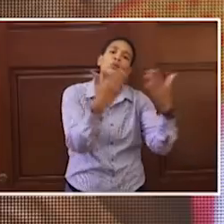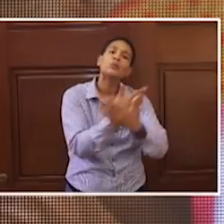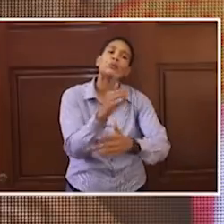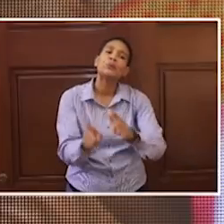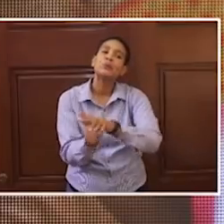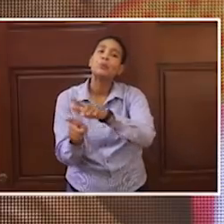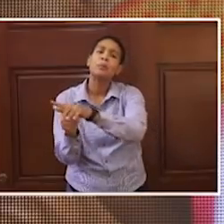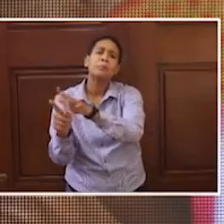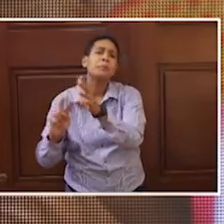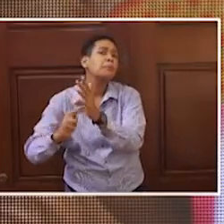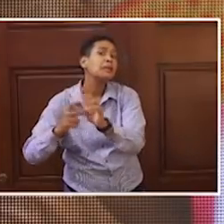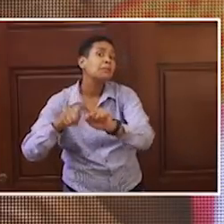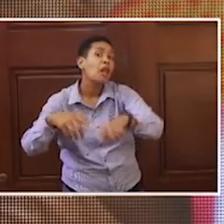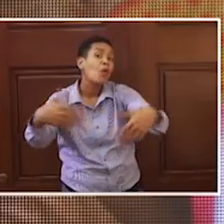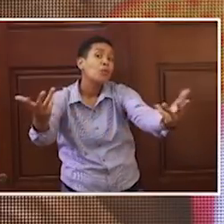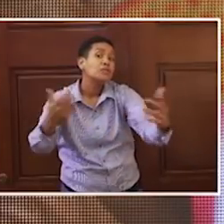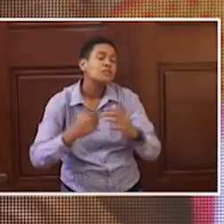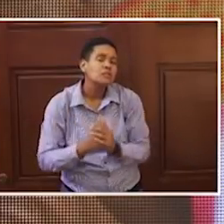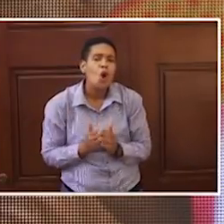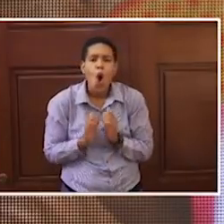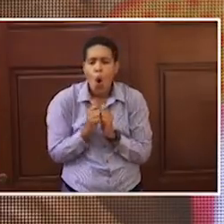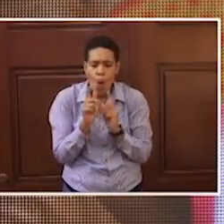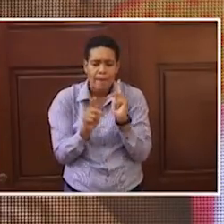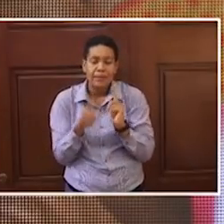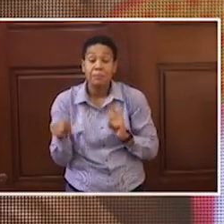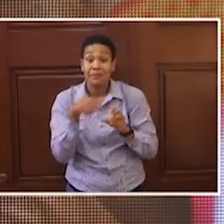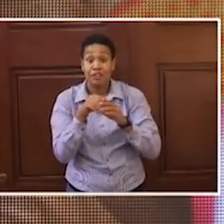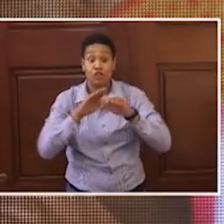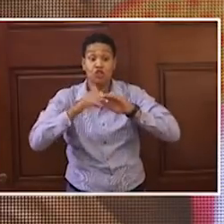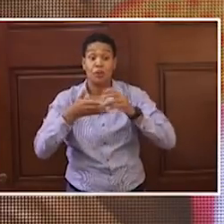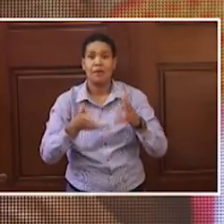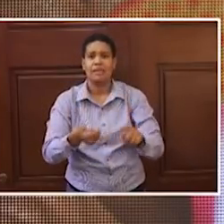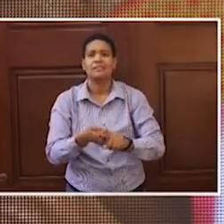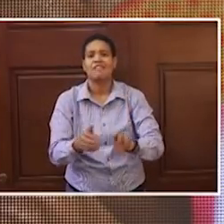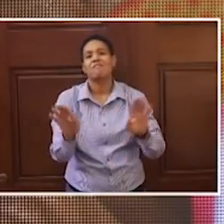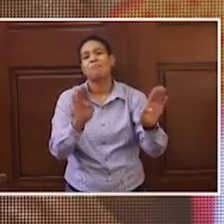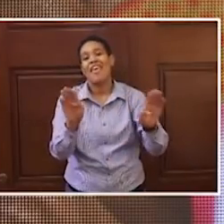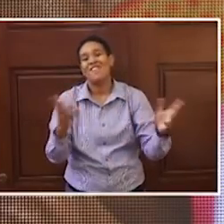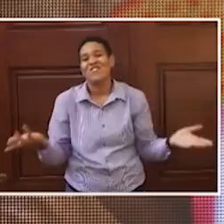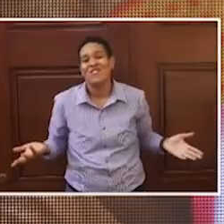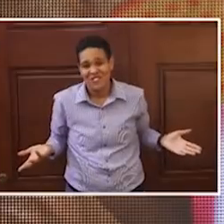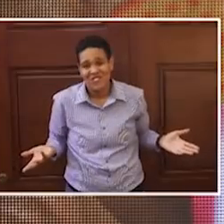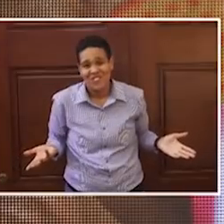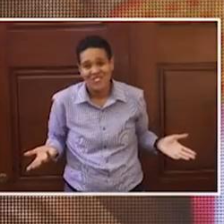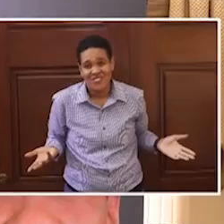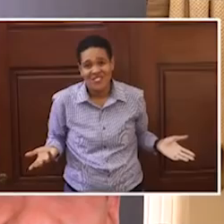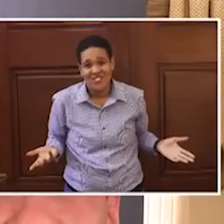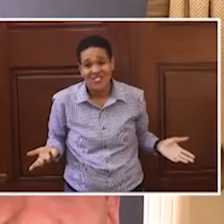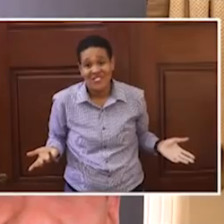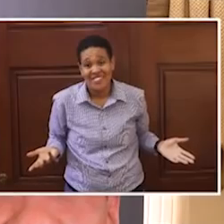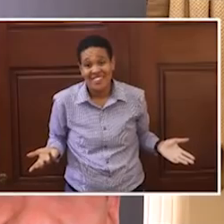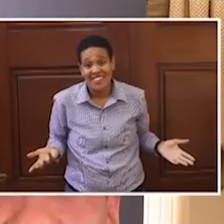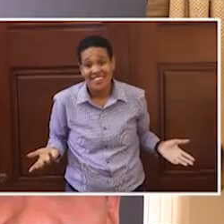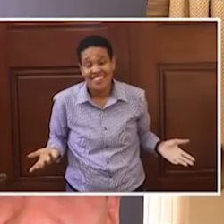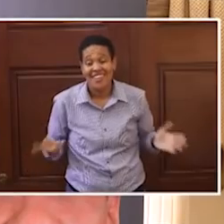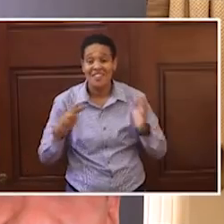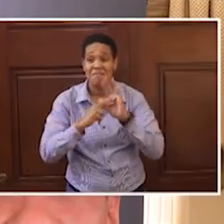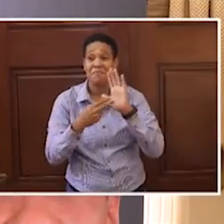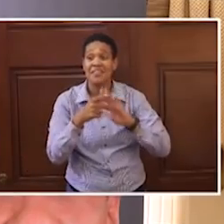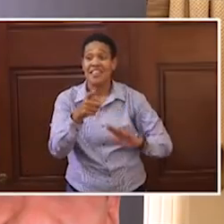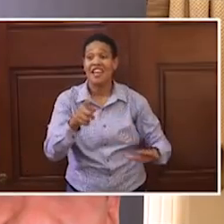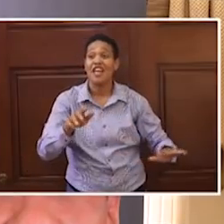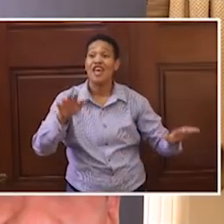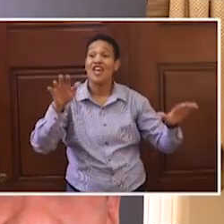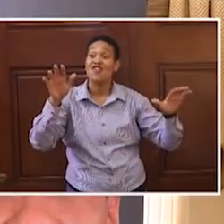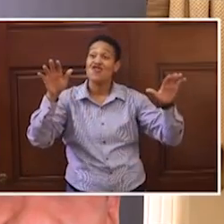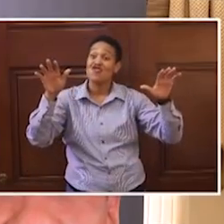And what does that depend on? How people in Jamaica behave. In other words, the relaxation of